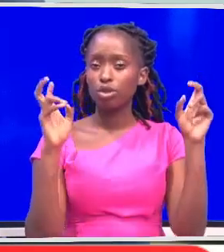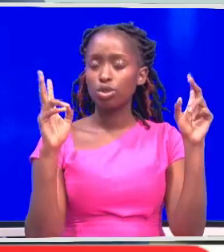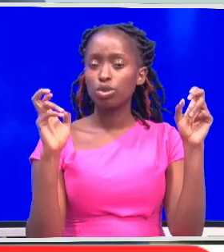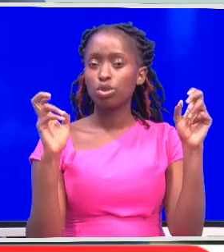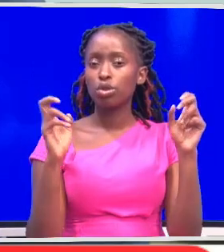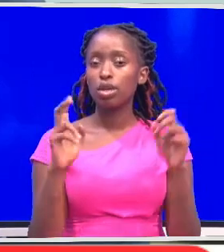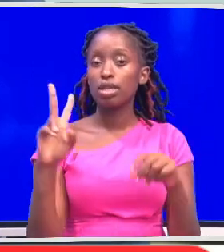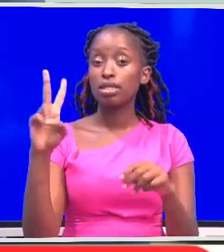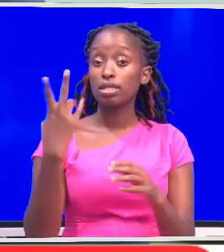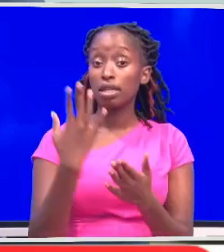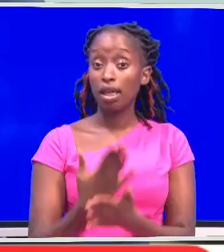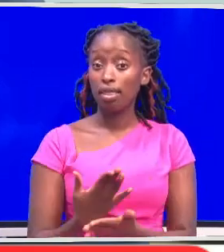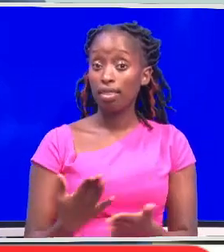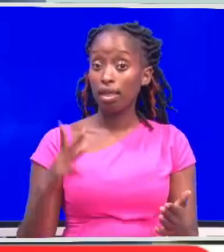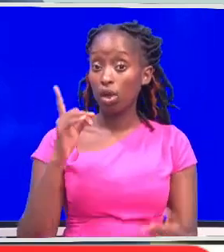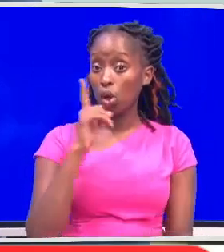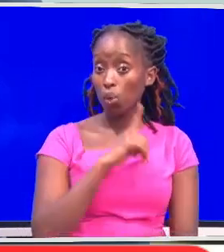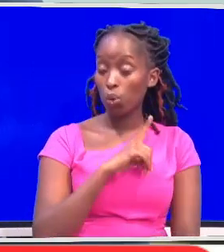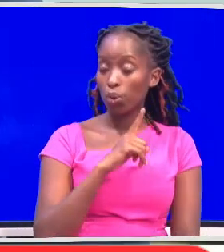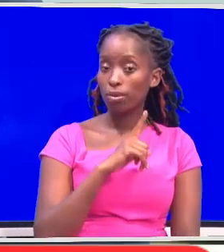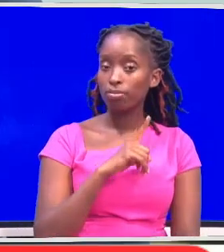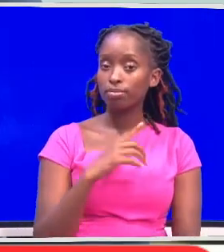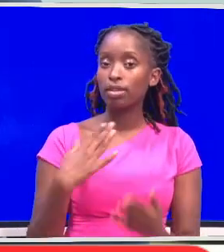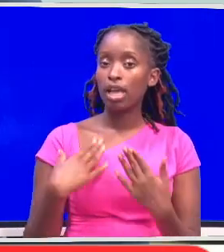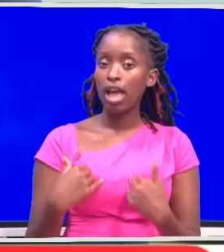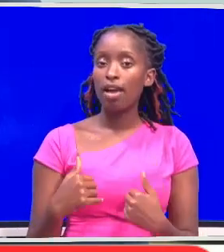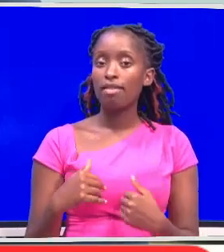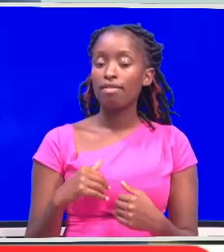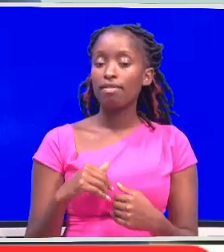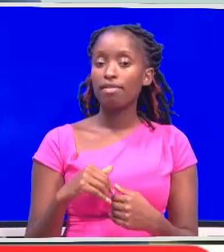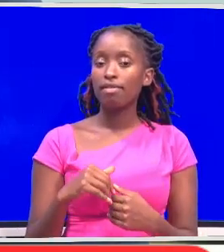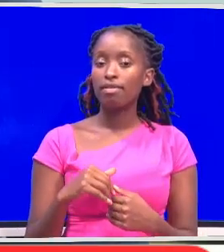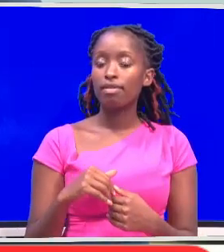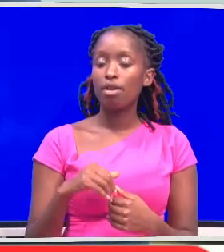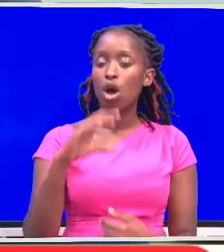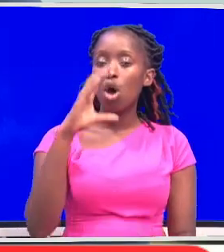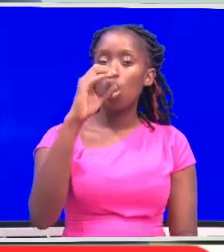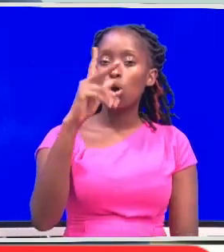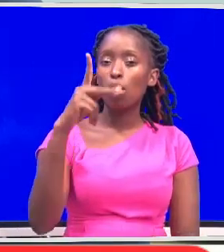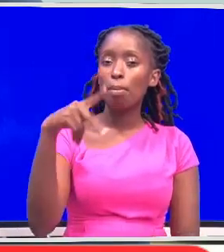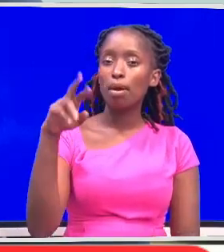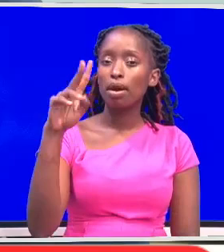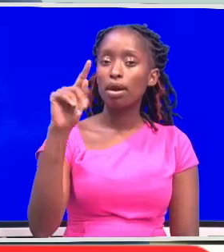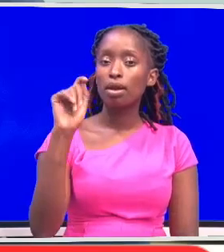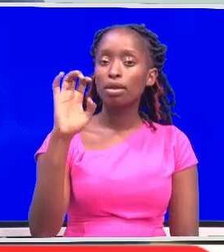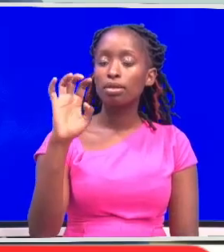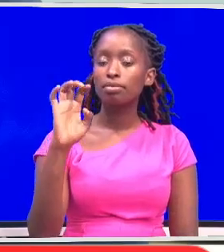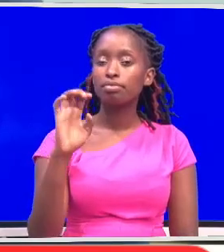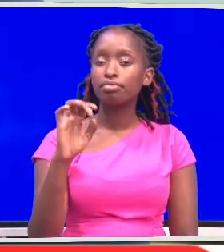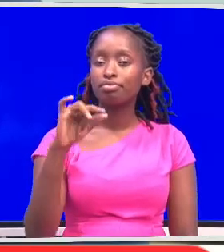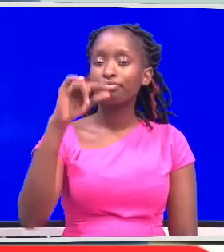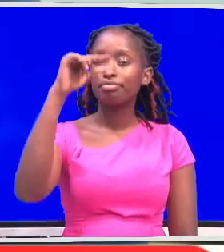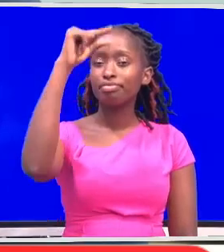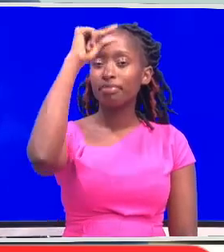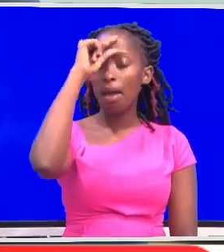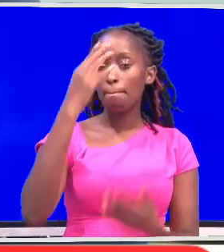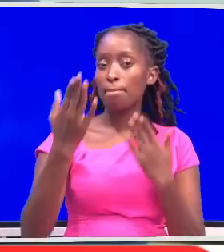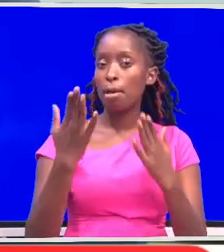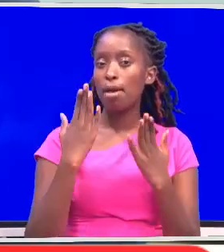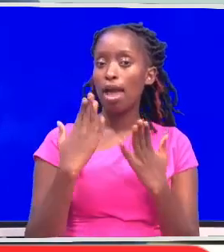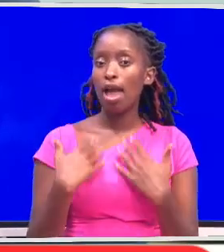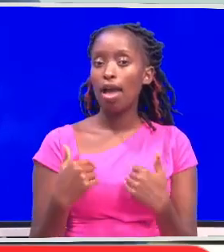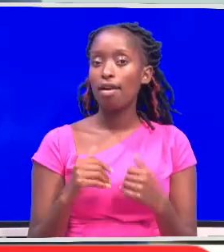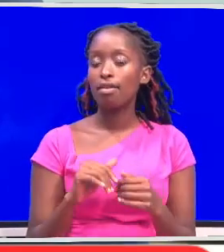The second thing is a lack of corporate governance. Maybe you are just trading, most of your employees are